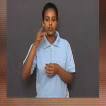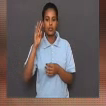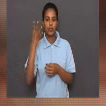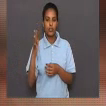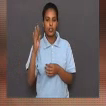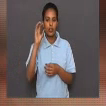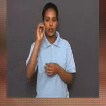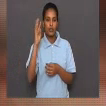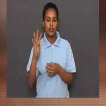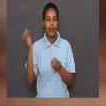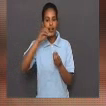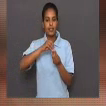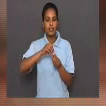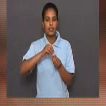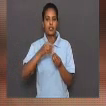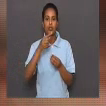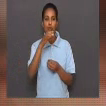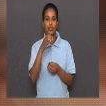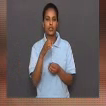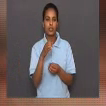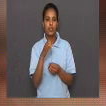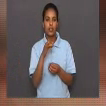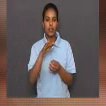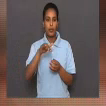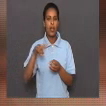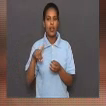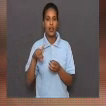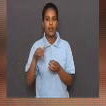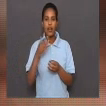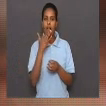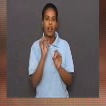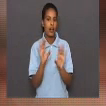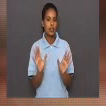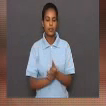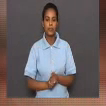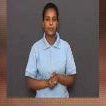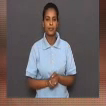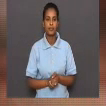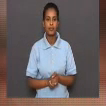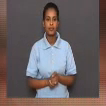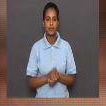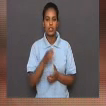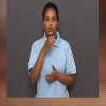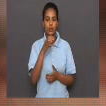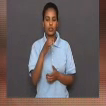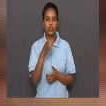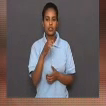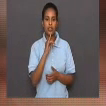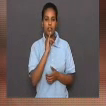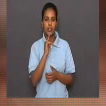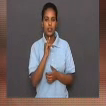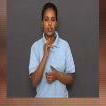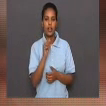are added. The solution remains colorless. The solution